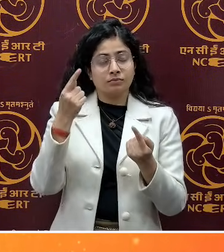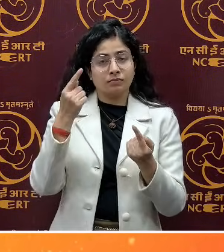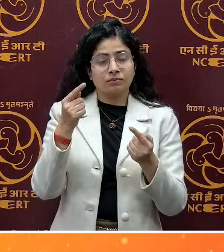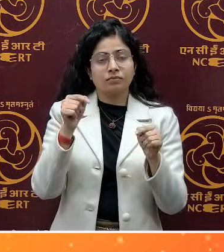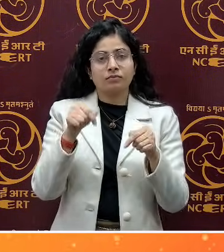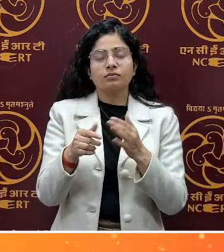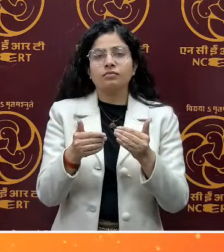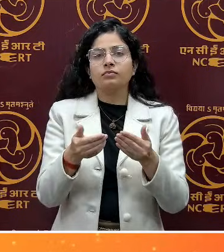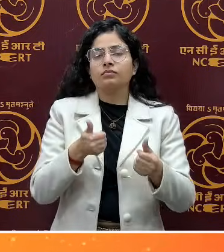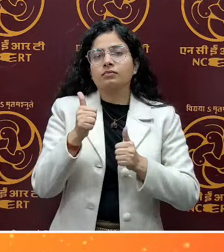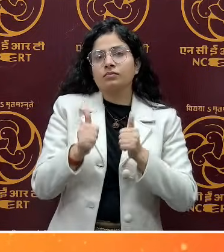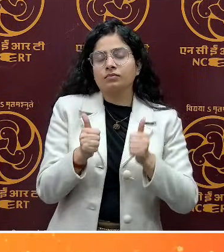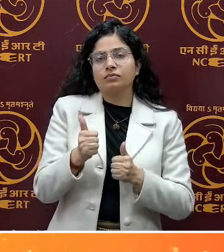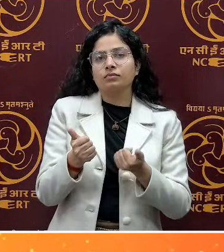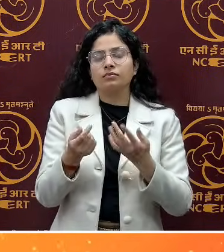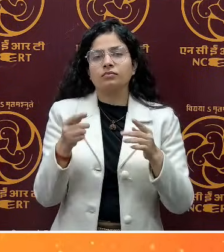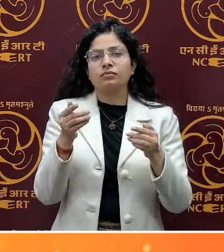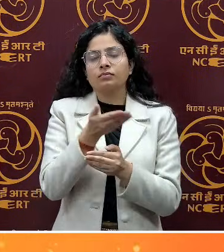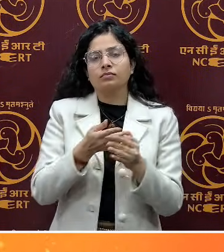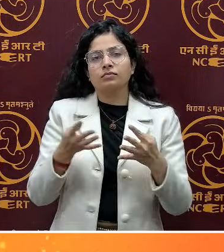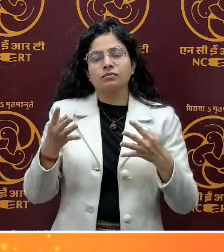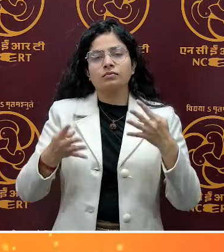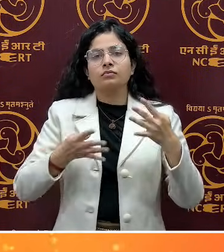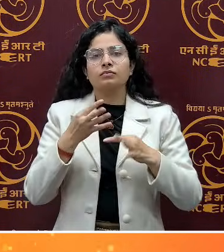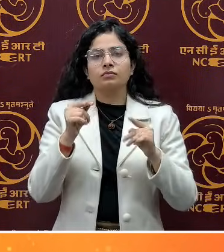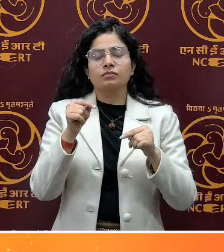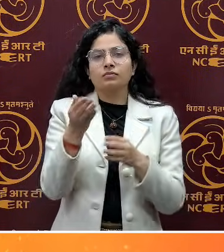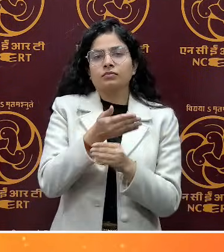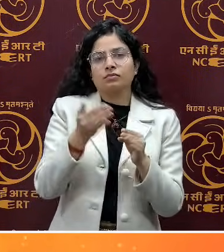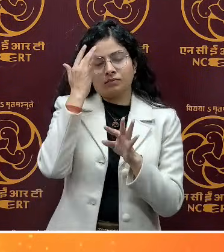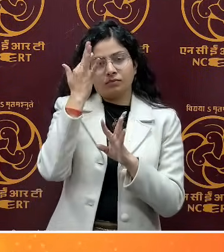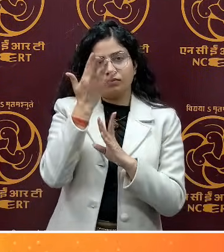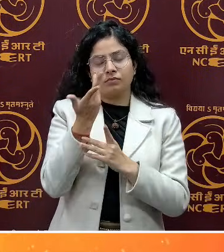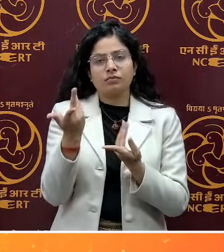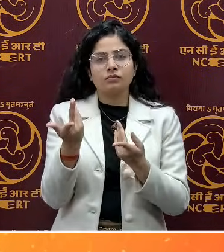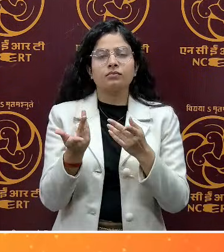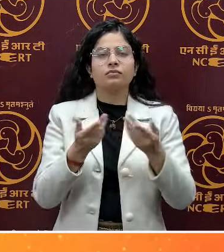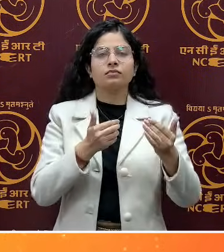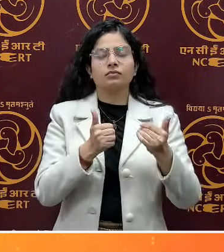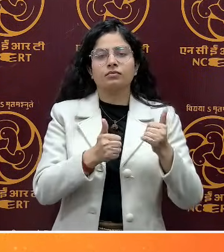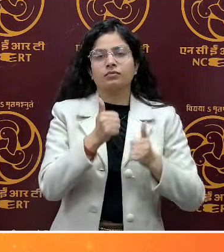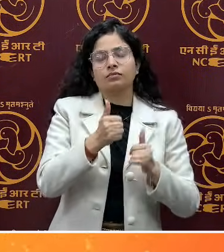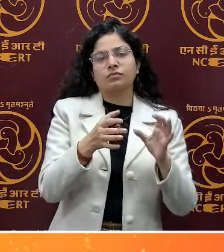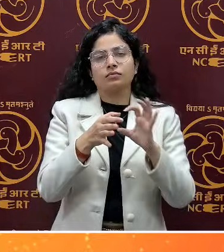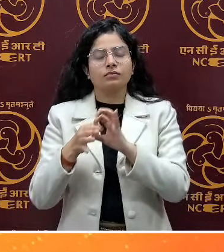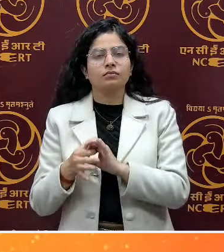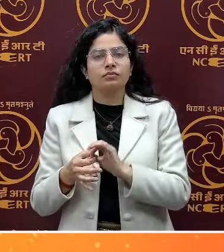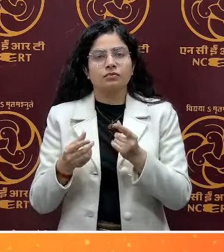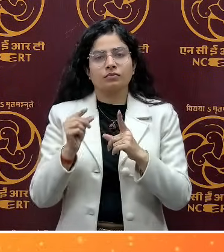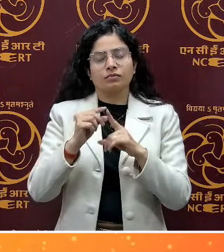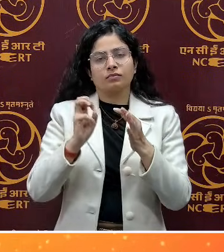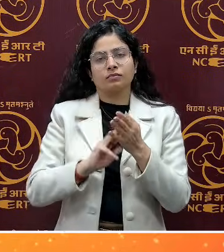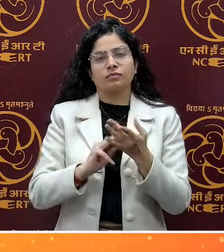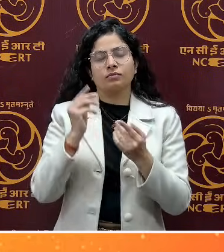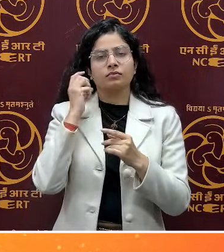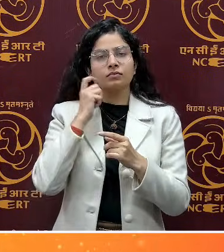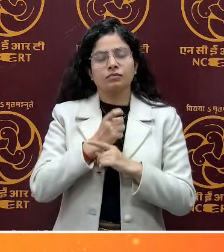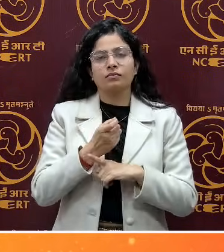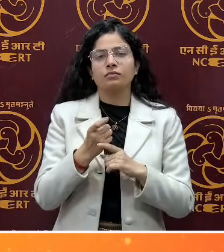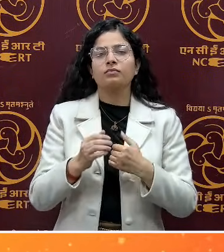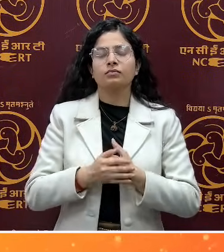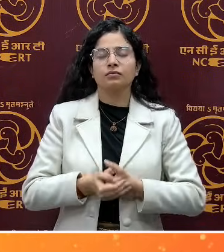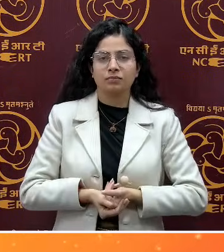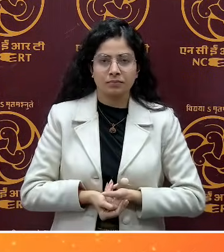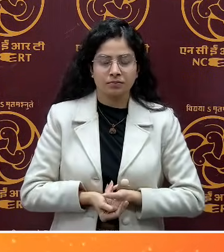exam warriors in each one of us. As you all know that Paricharcha, an initiative of our Honorable Prime Minister Shri